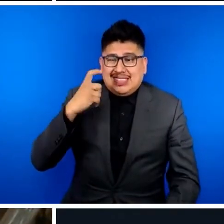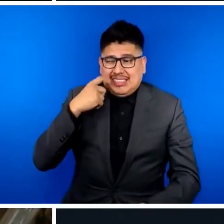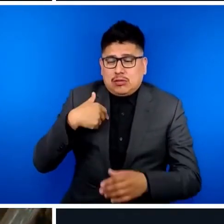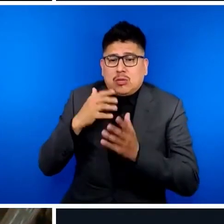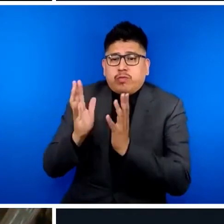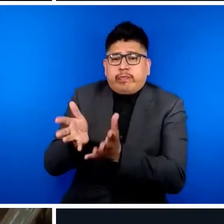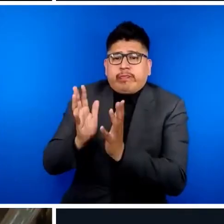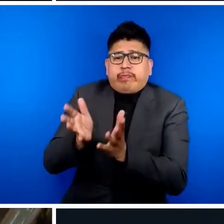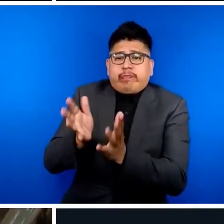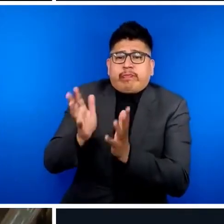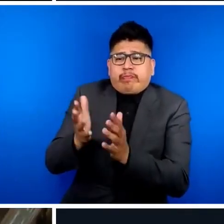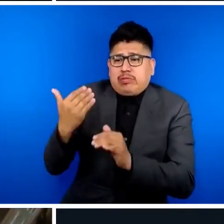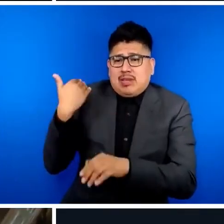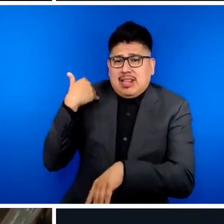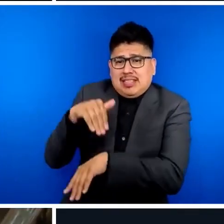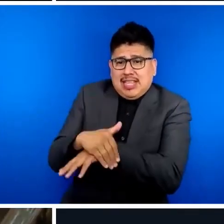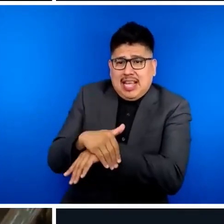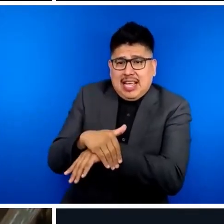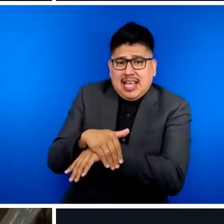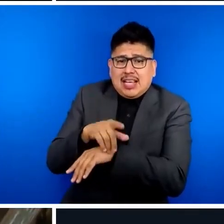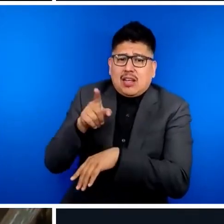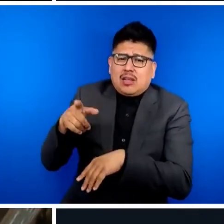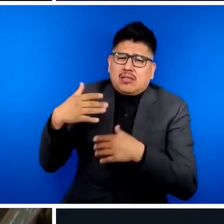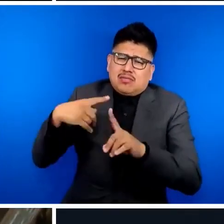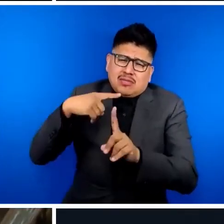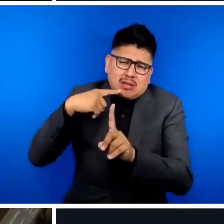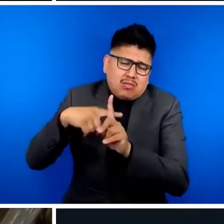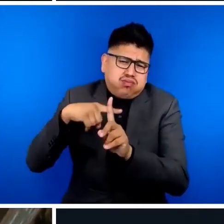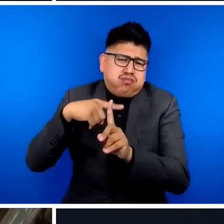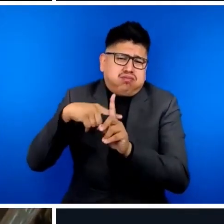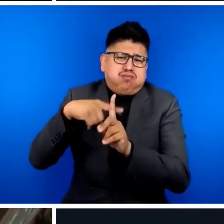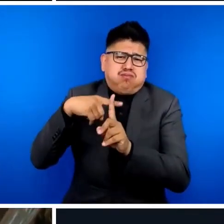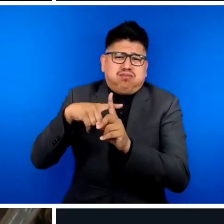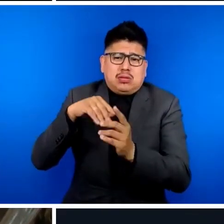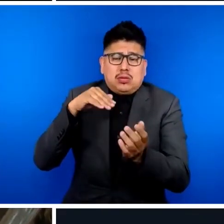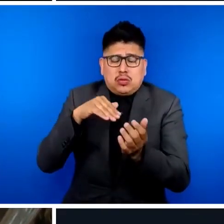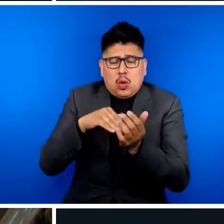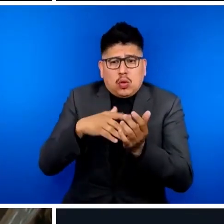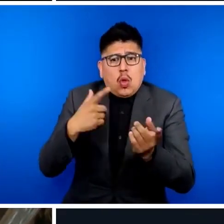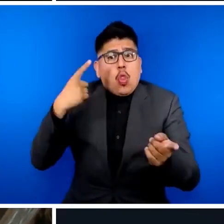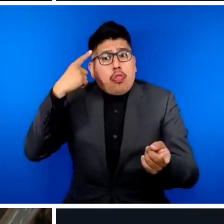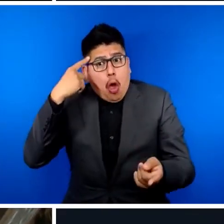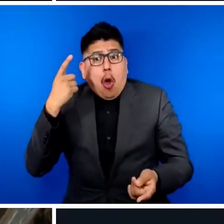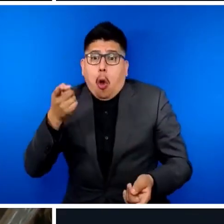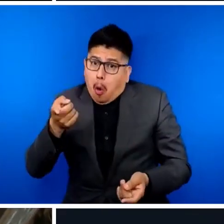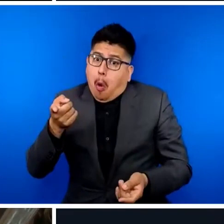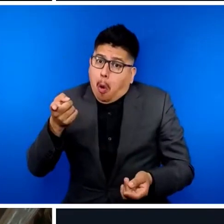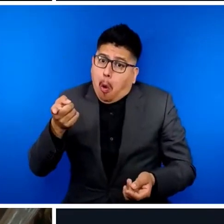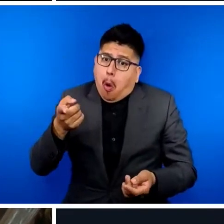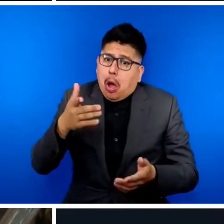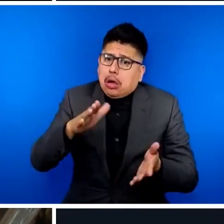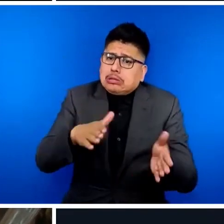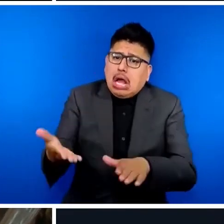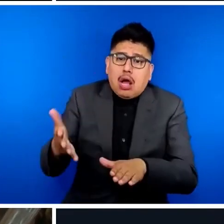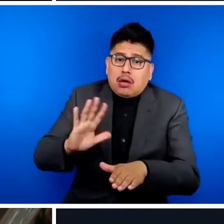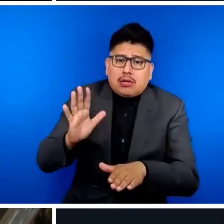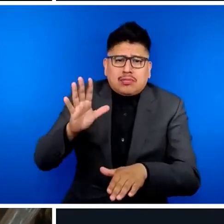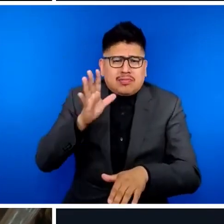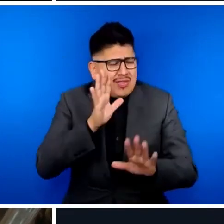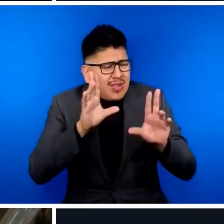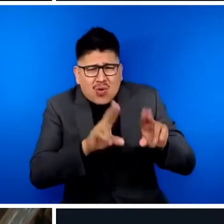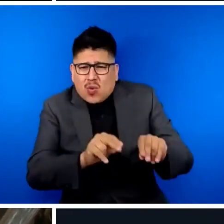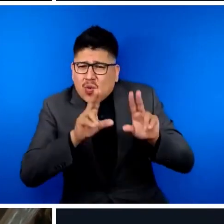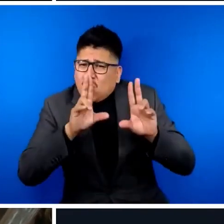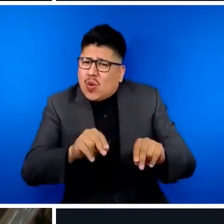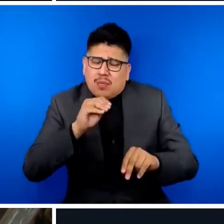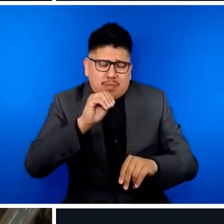she was so positive. The doctors thought that Andrew was gone, but his mother said, no, Mr. President, Andrew will be fine. He's